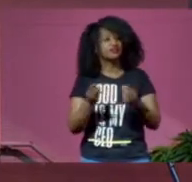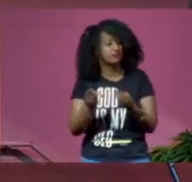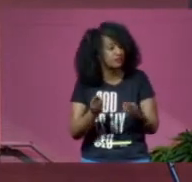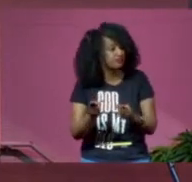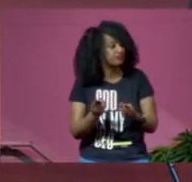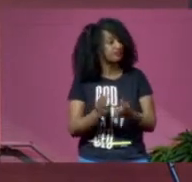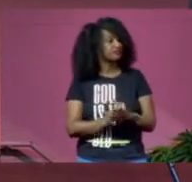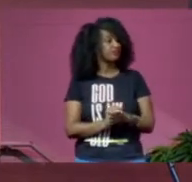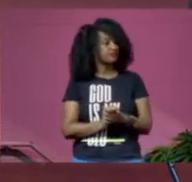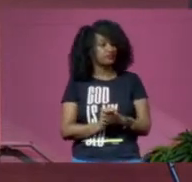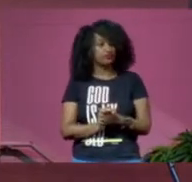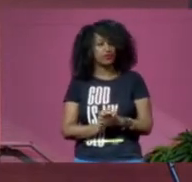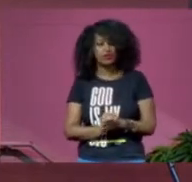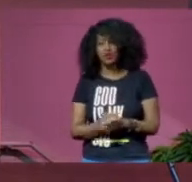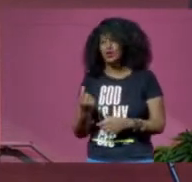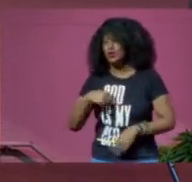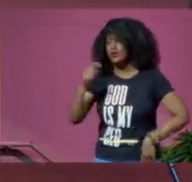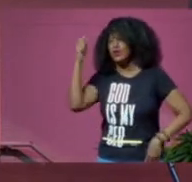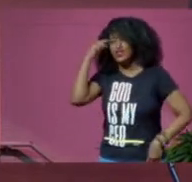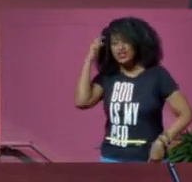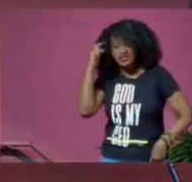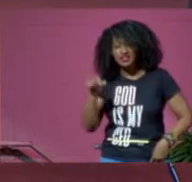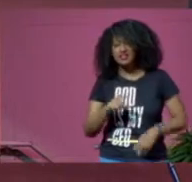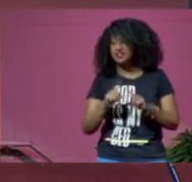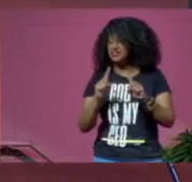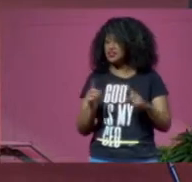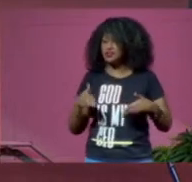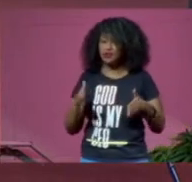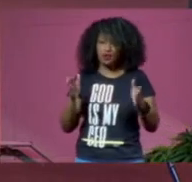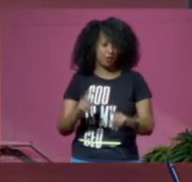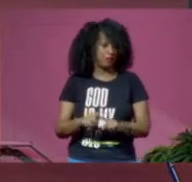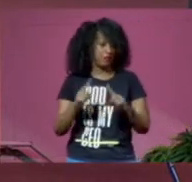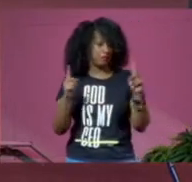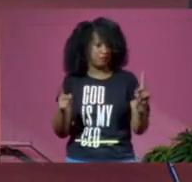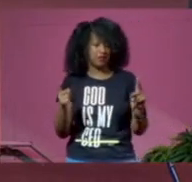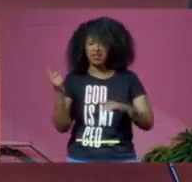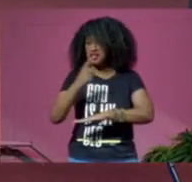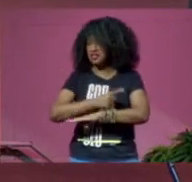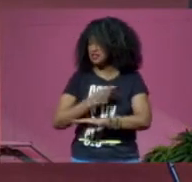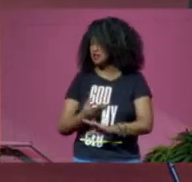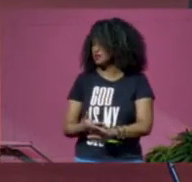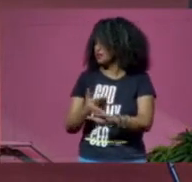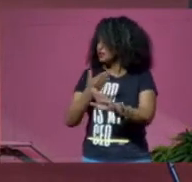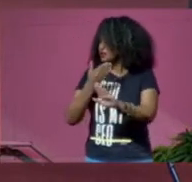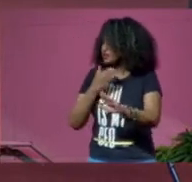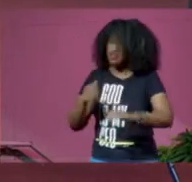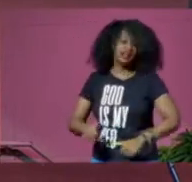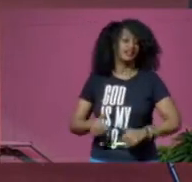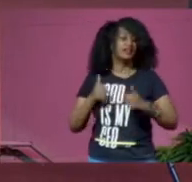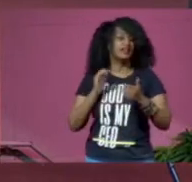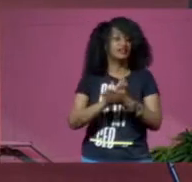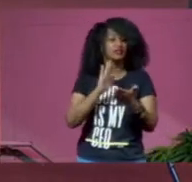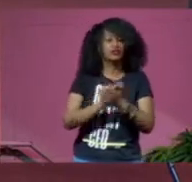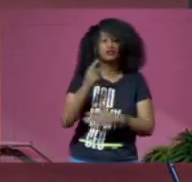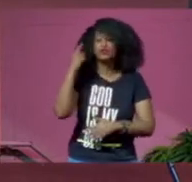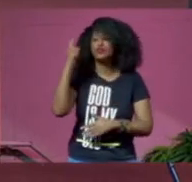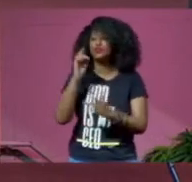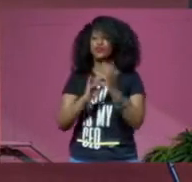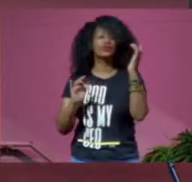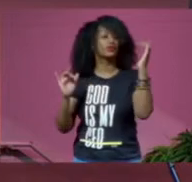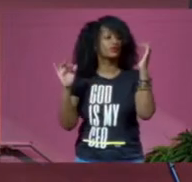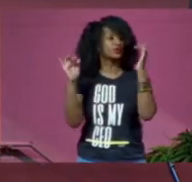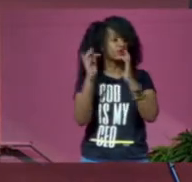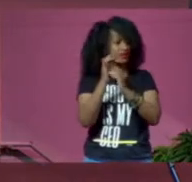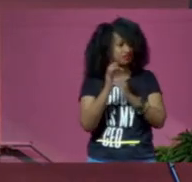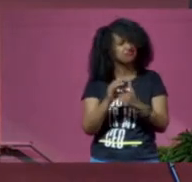Jesus's ministry. And we might think of it another way, that this is the day before the first day of life school for Jesus. Yeah. And I think that